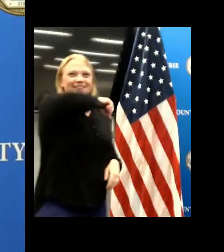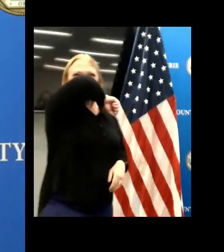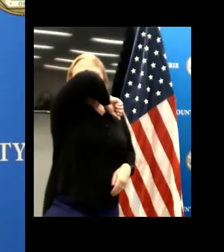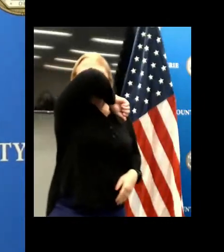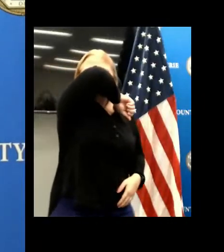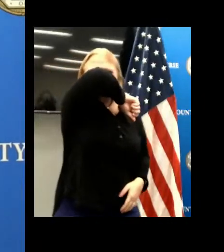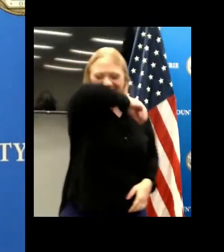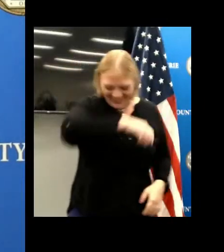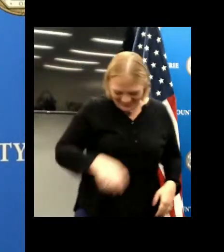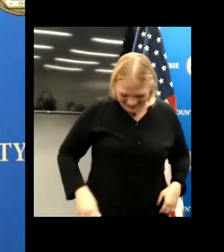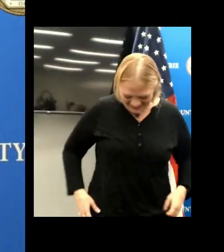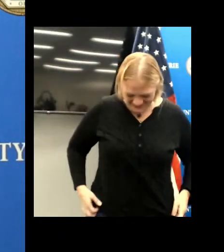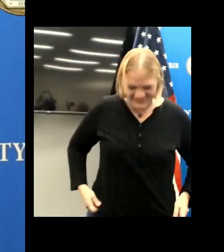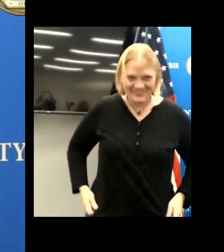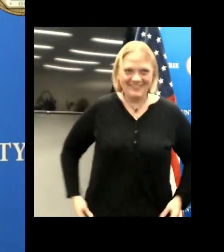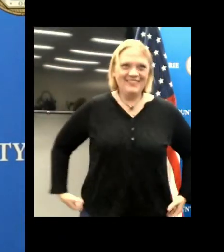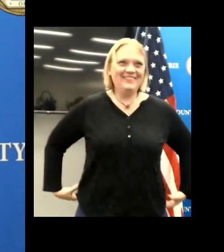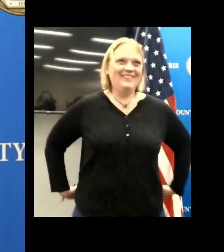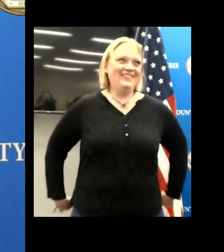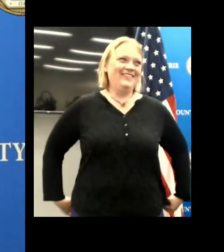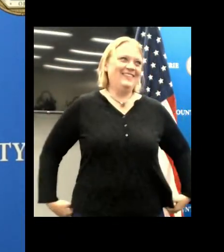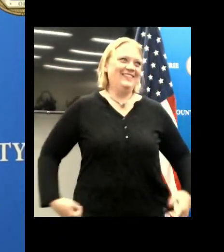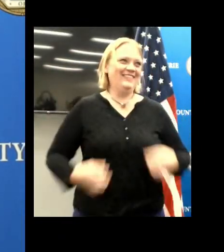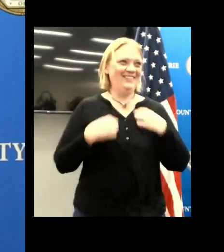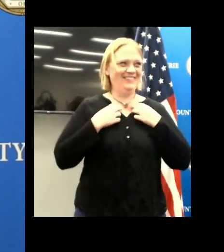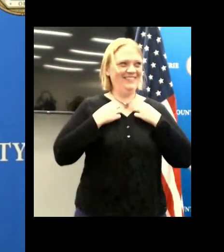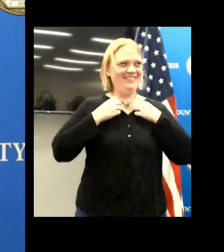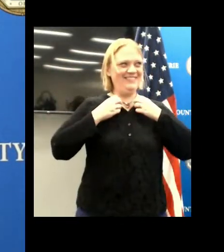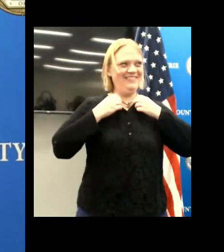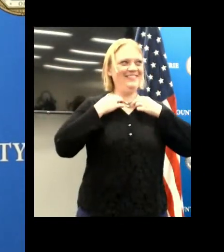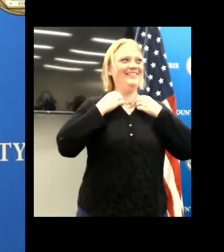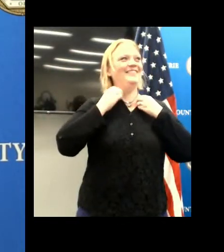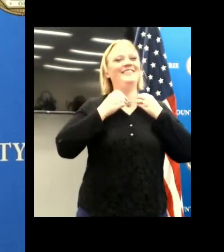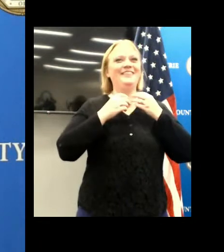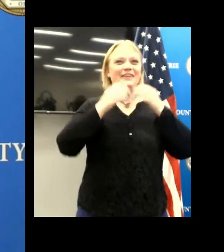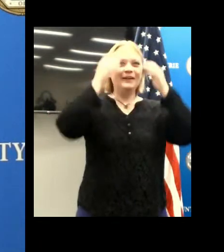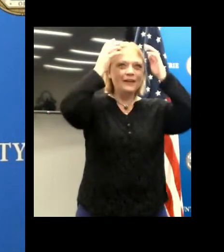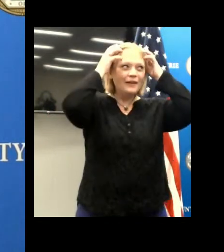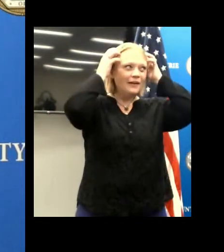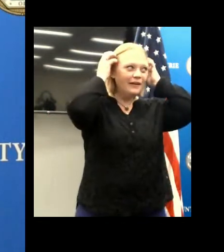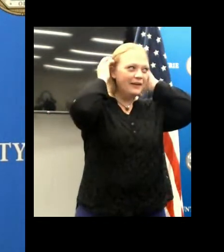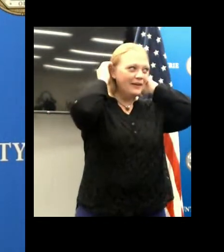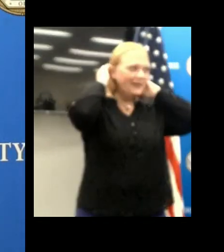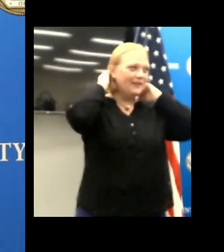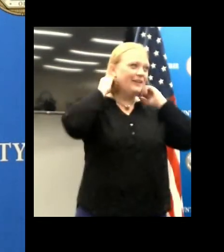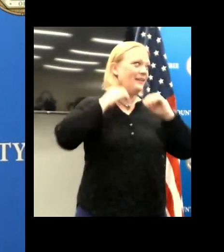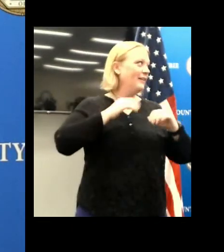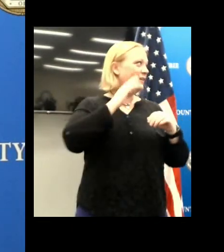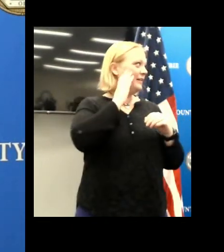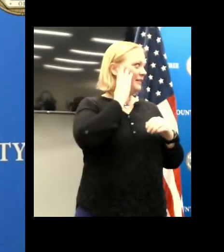for the first time in 32 years, won the World Series. And I